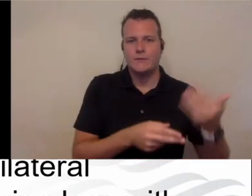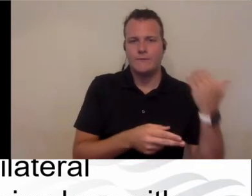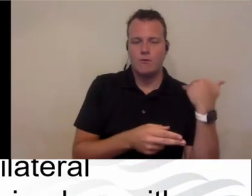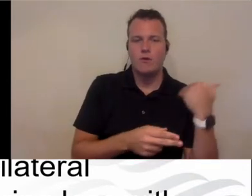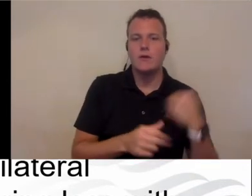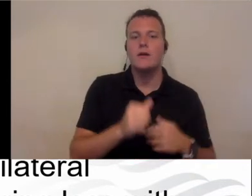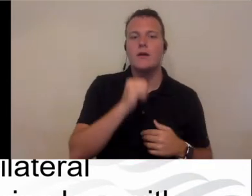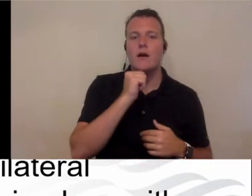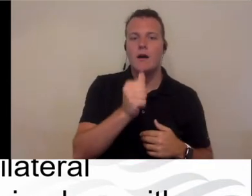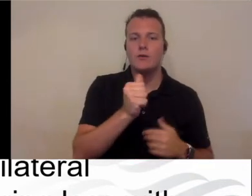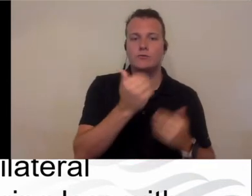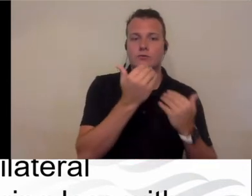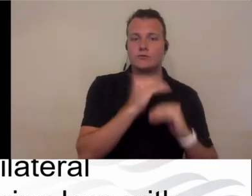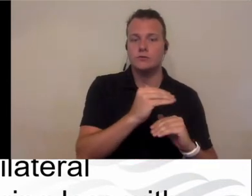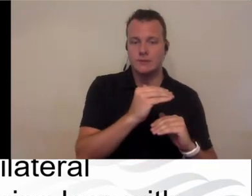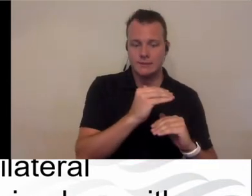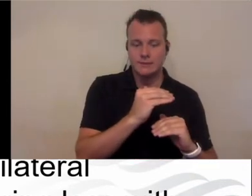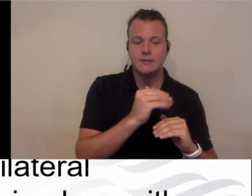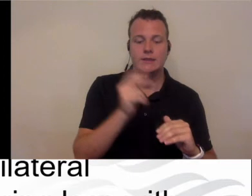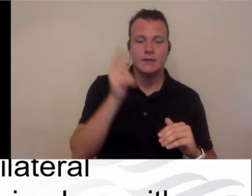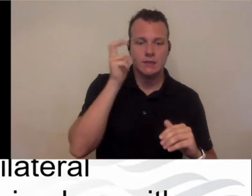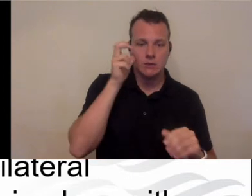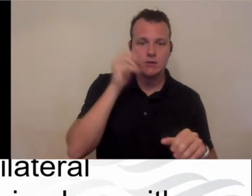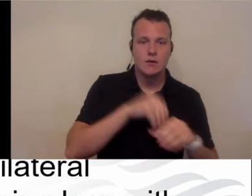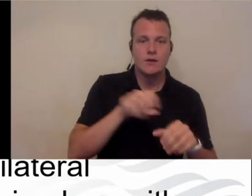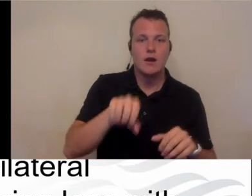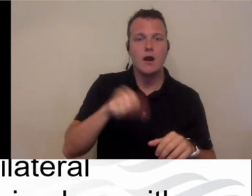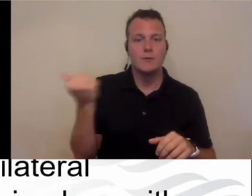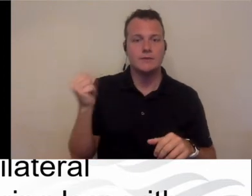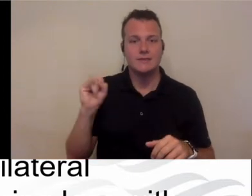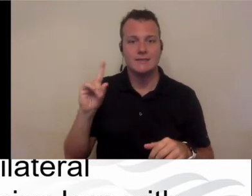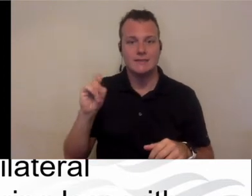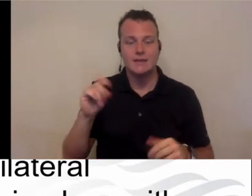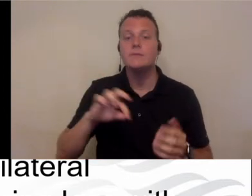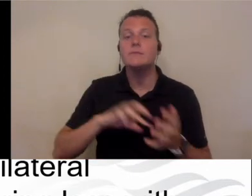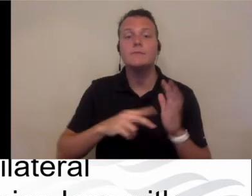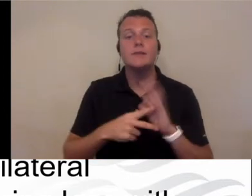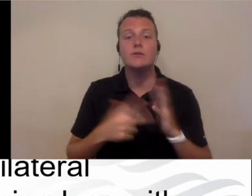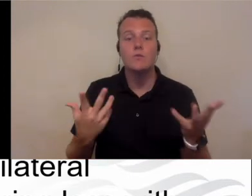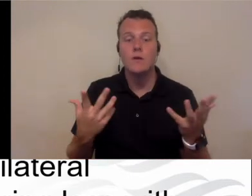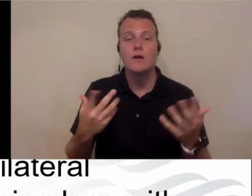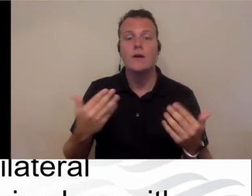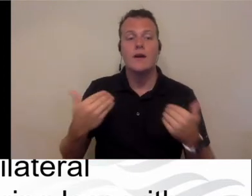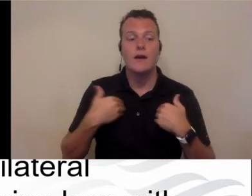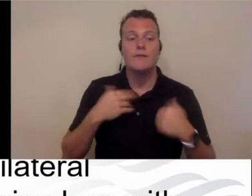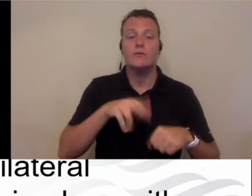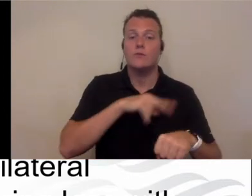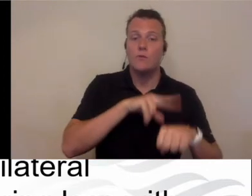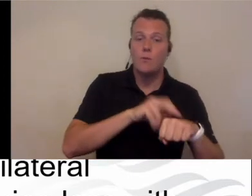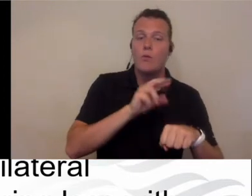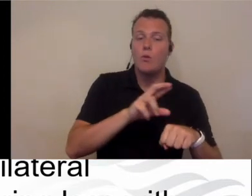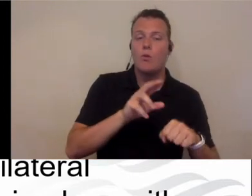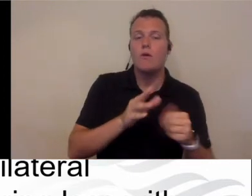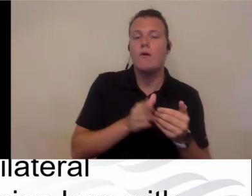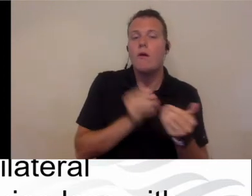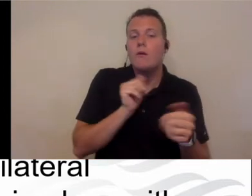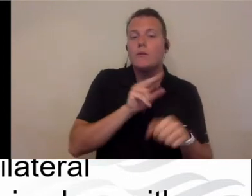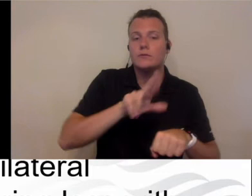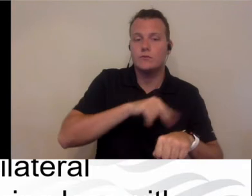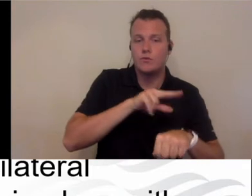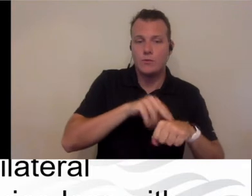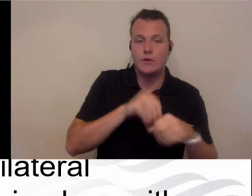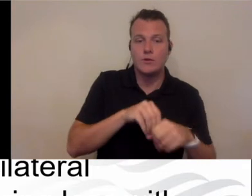you would translate that, that means you've got normal or near normal hearing in one ear and hearing loss in the